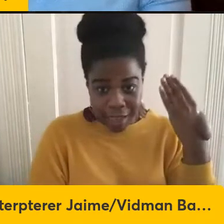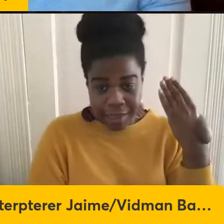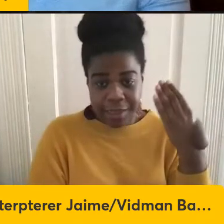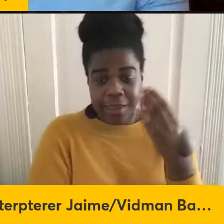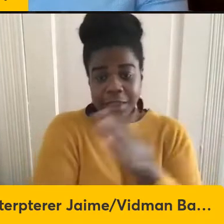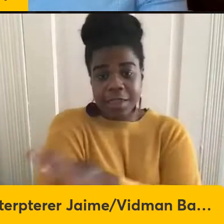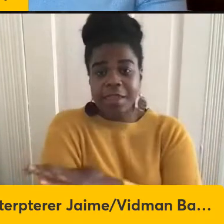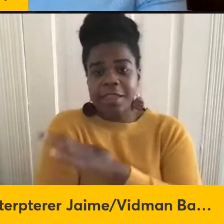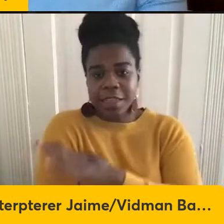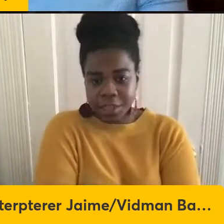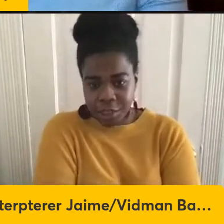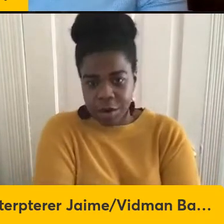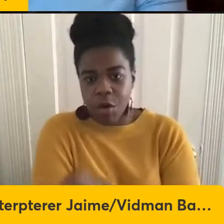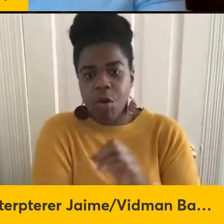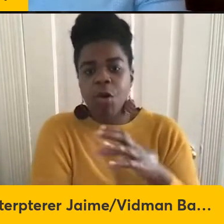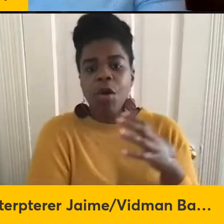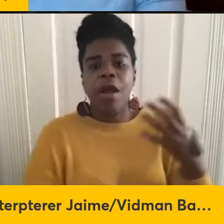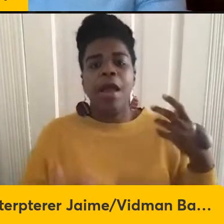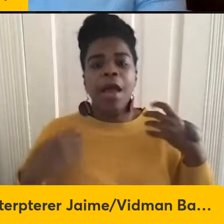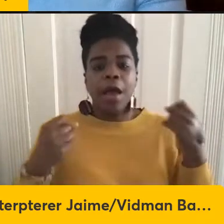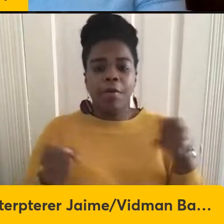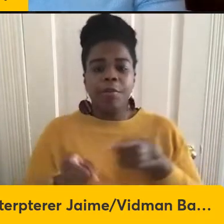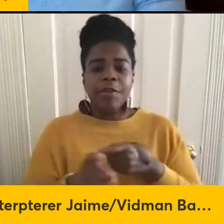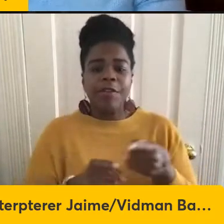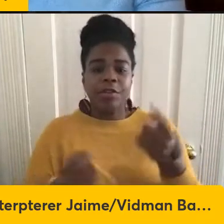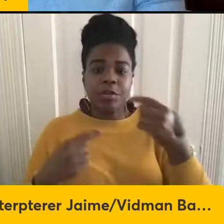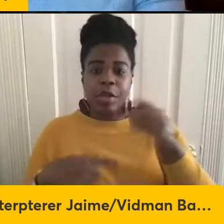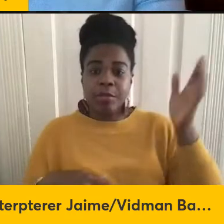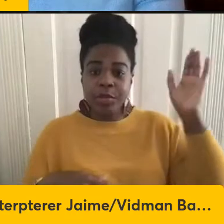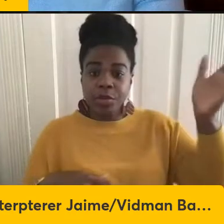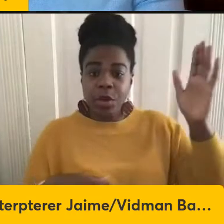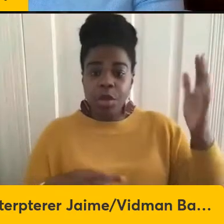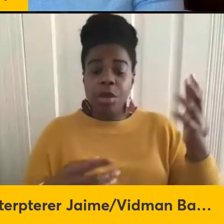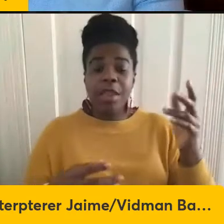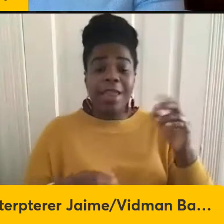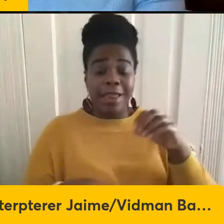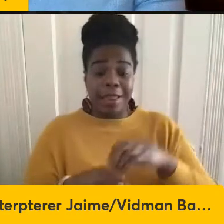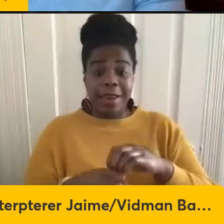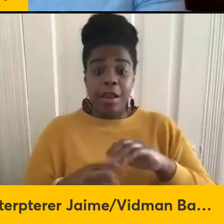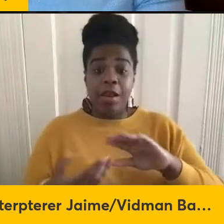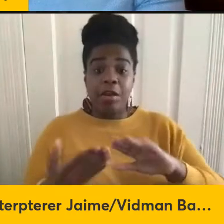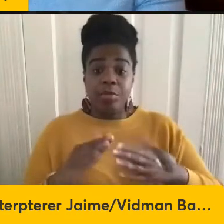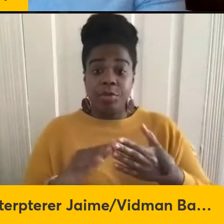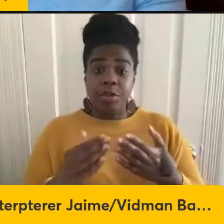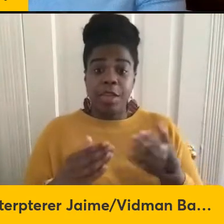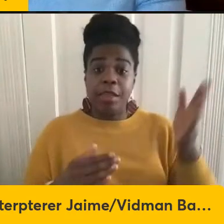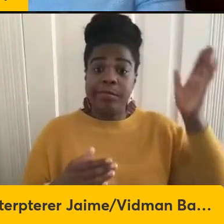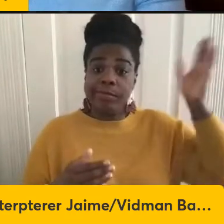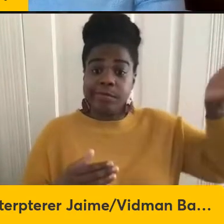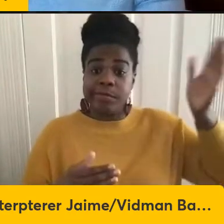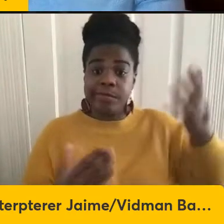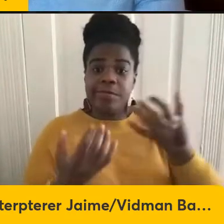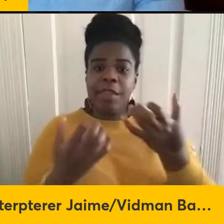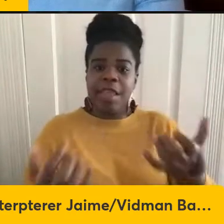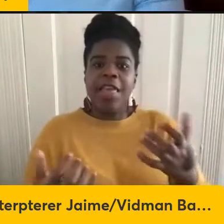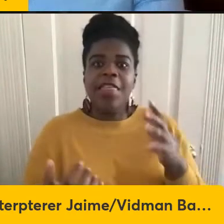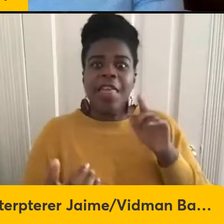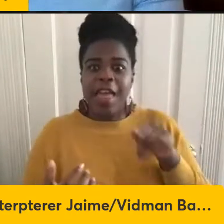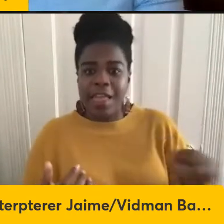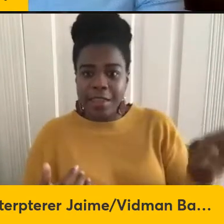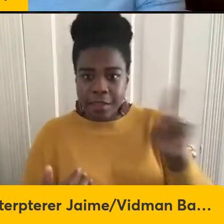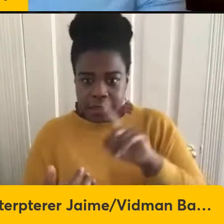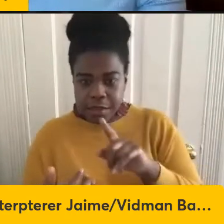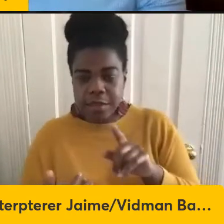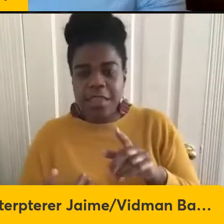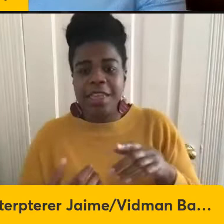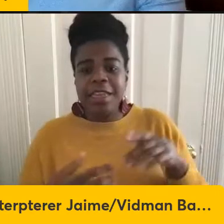just a Black health professional come to talk to hundreds of people in our community about conditions that are prevalent to them. And it's